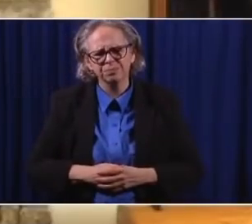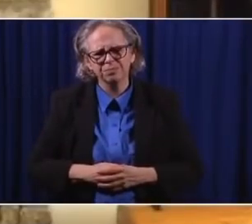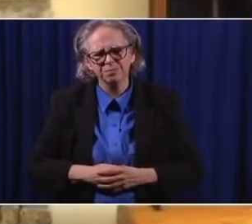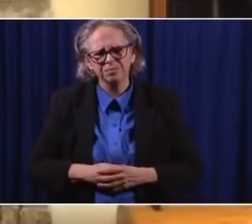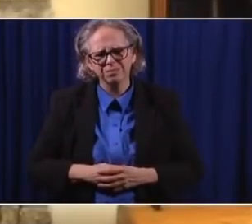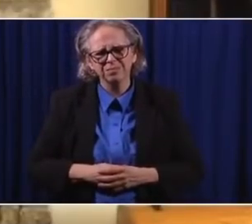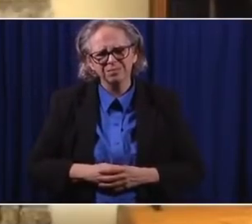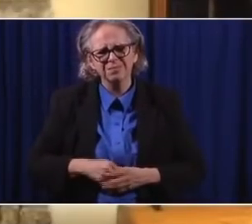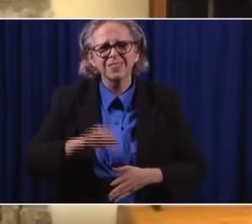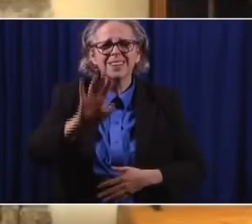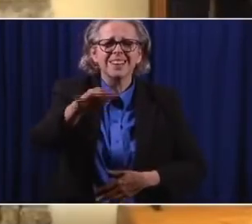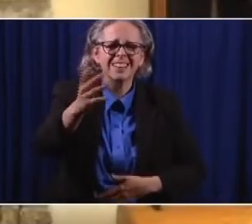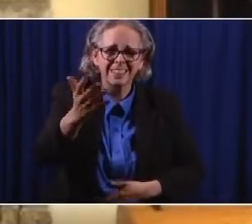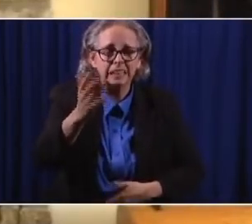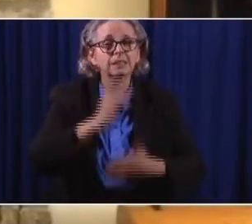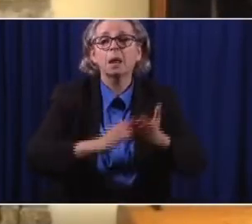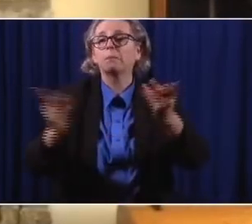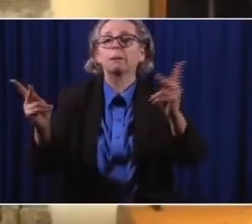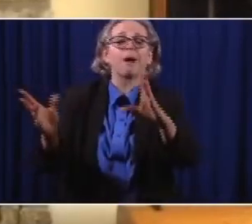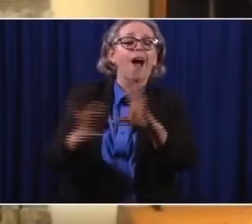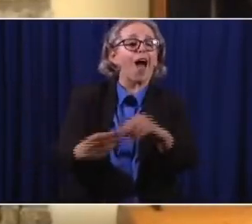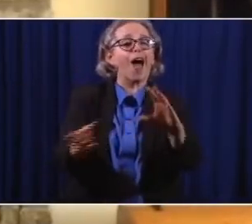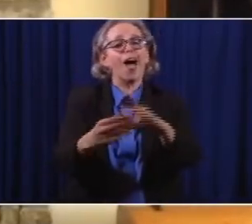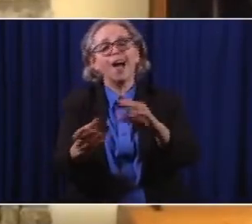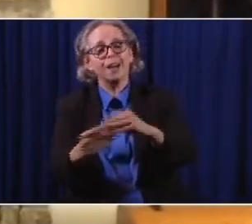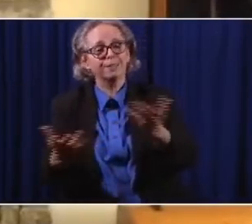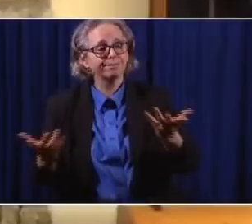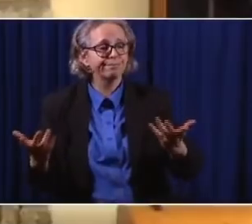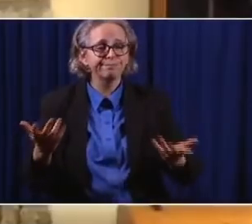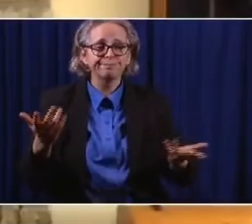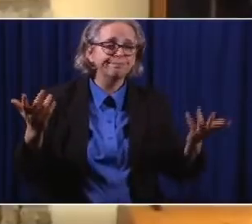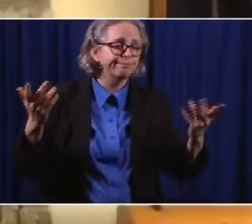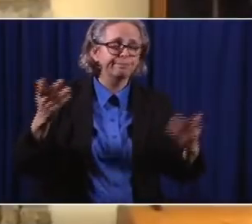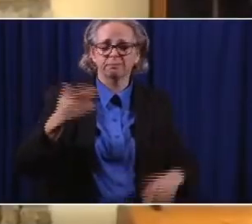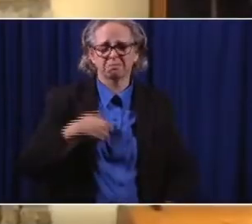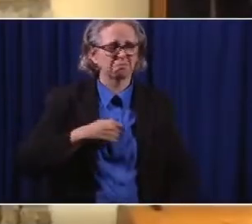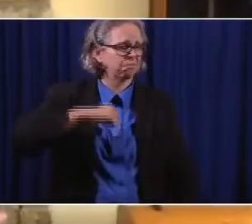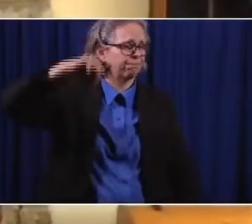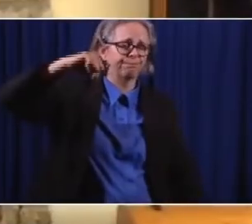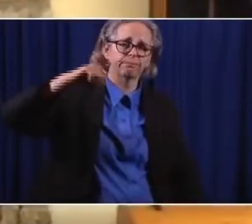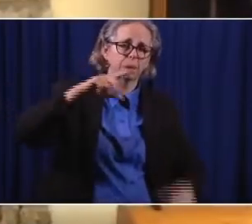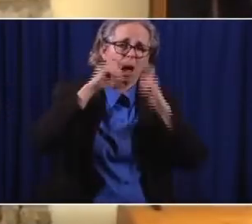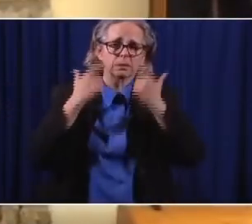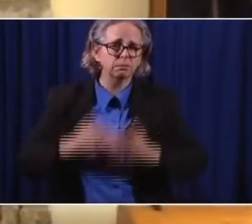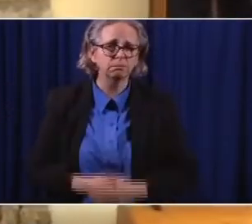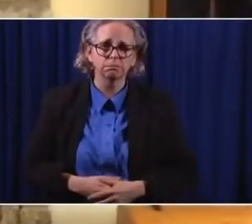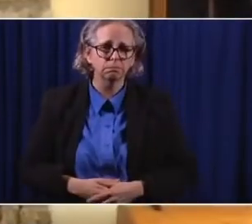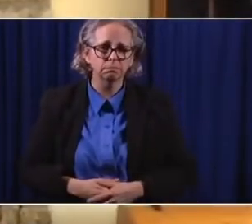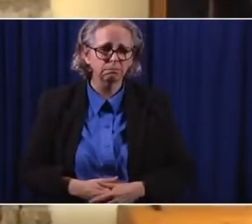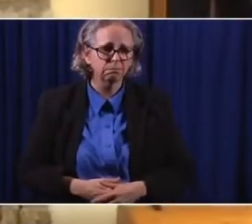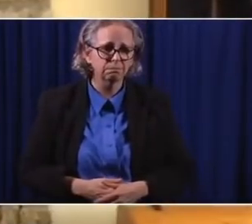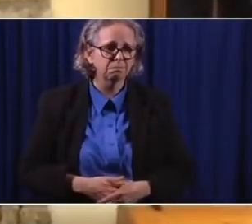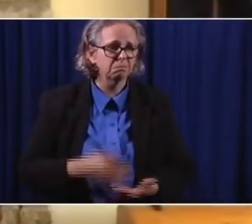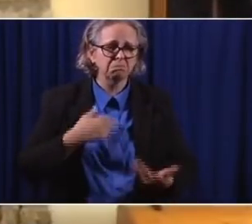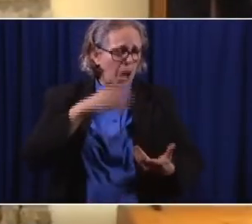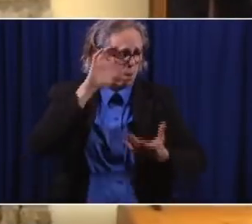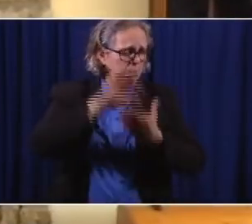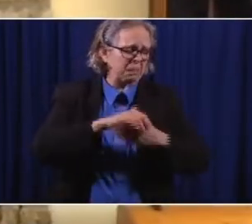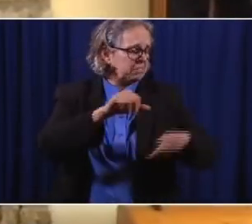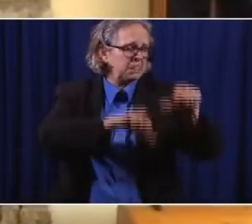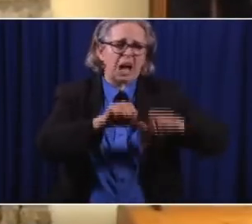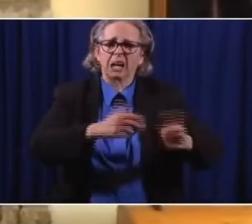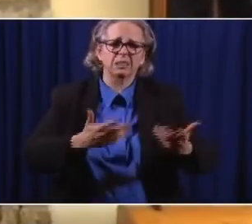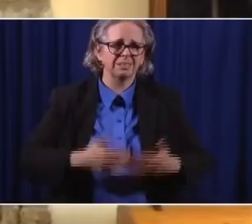don't make any sense and are not based on science. And there's nothing we can do about that.